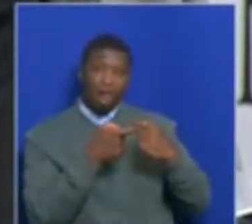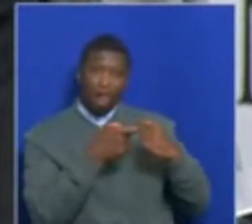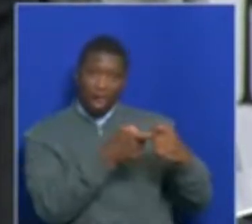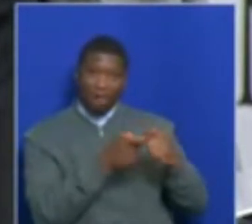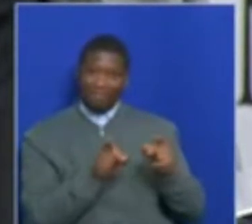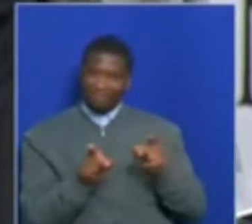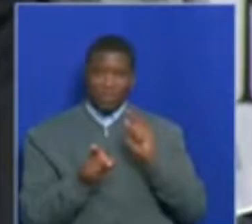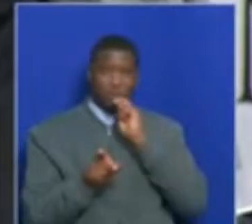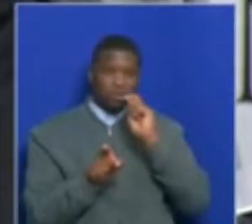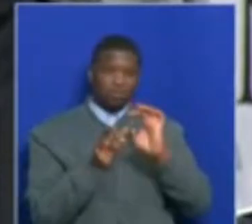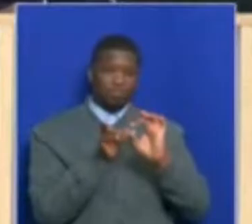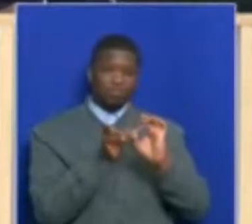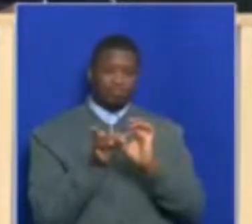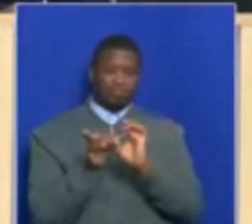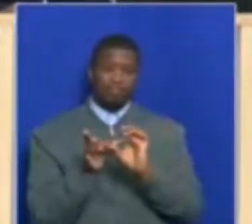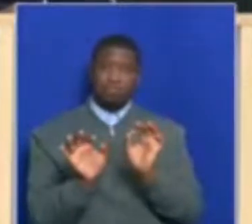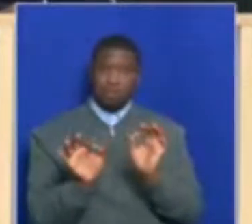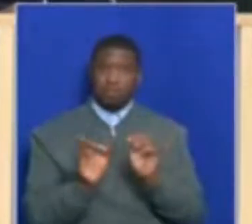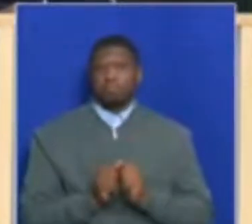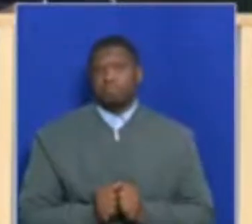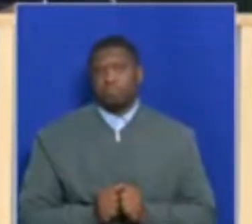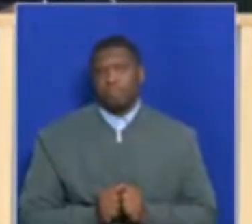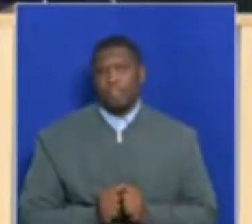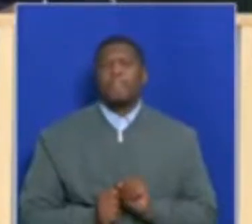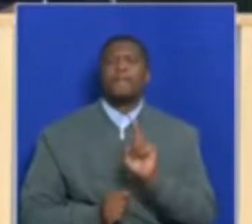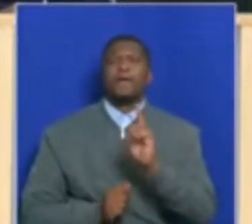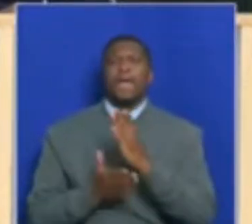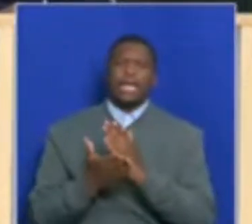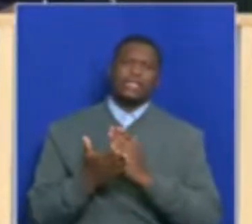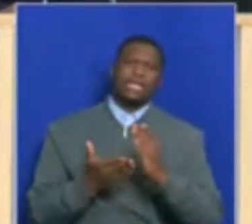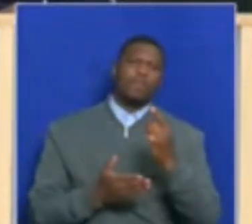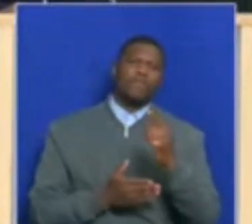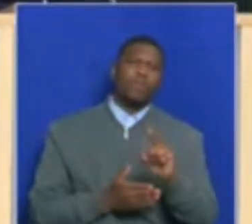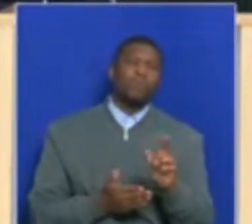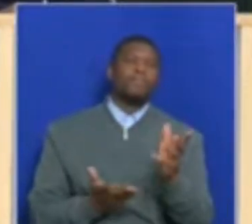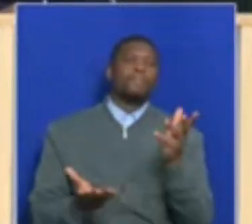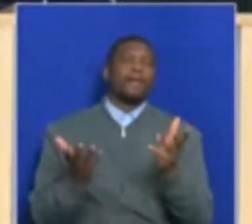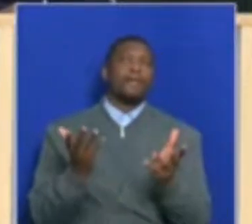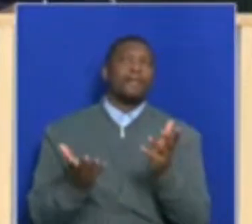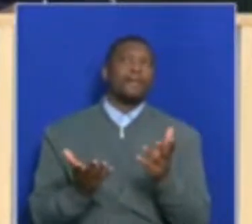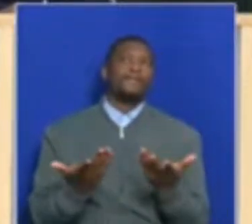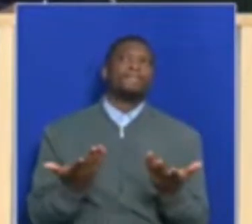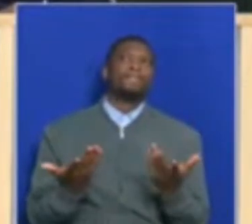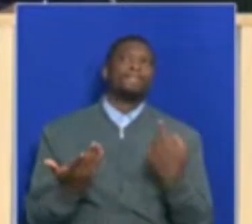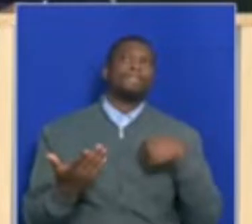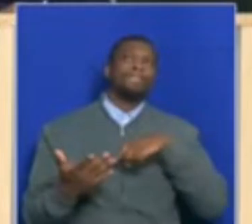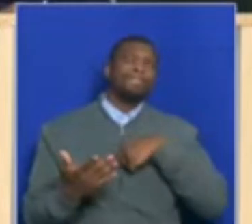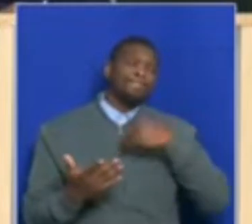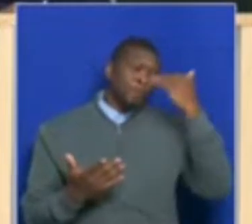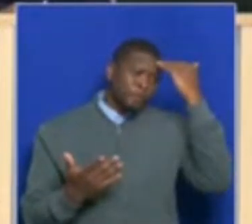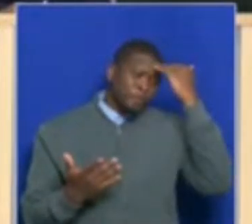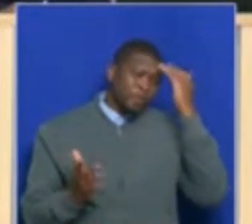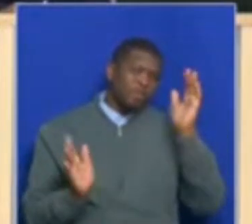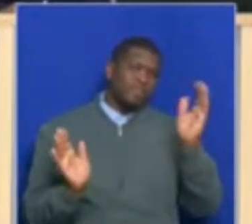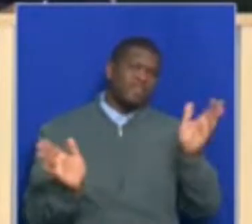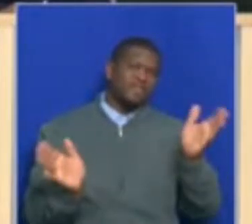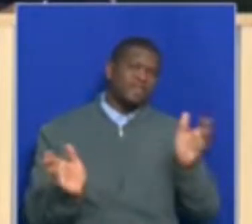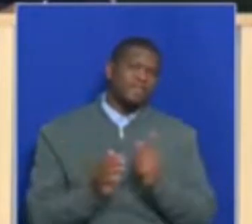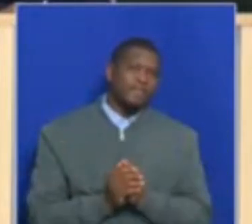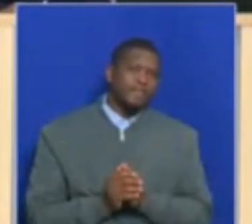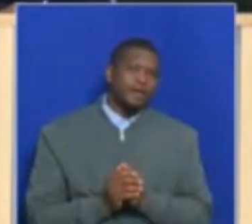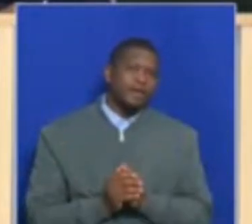Except perhaps for what may be known amongst the police